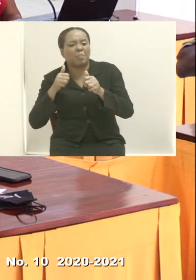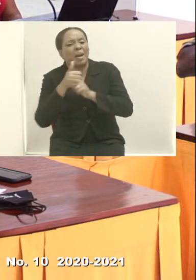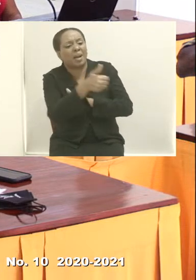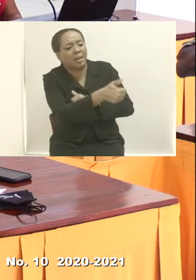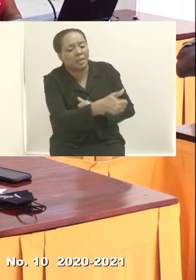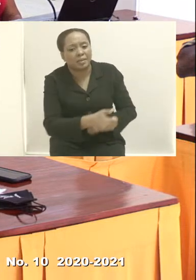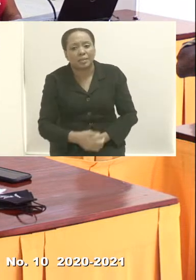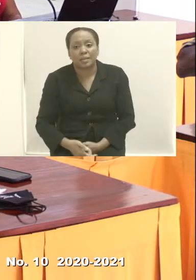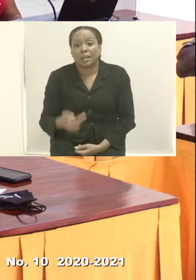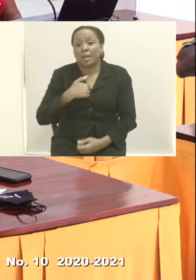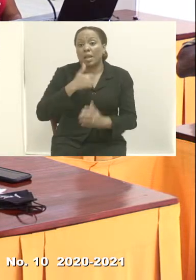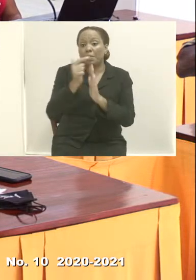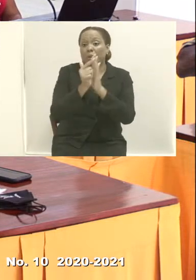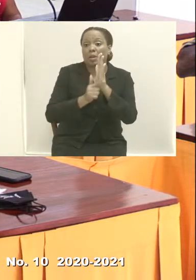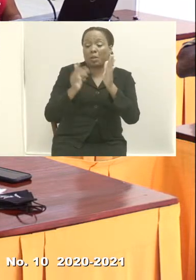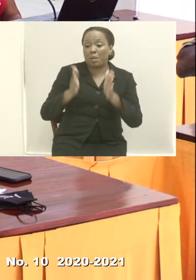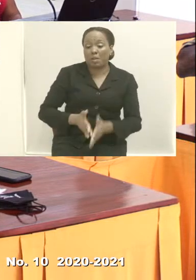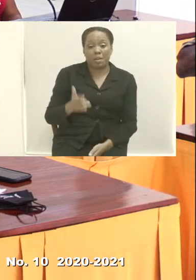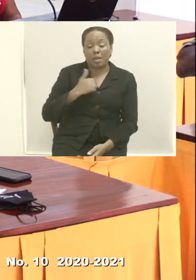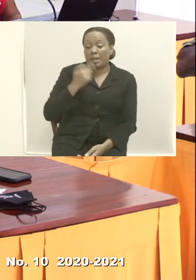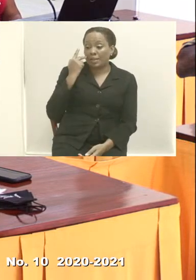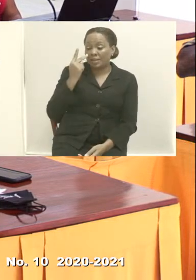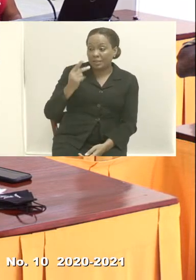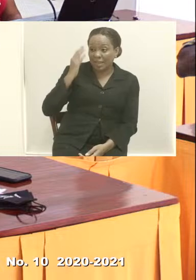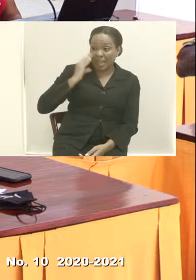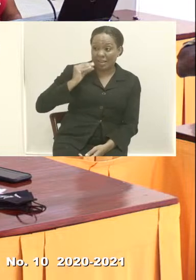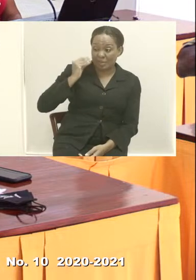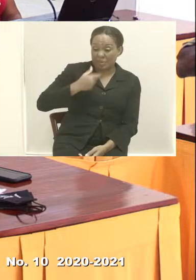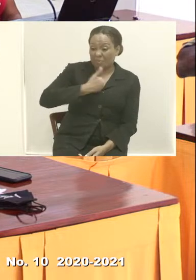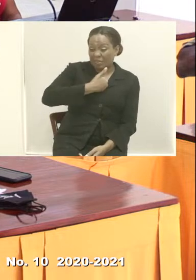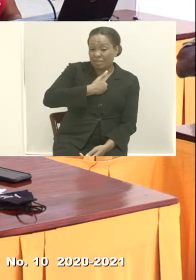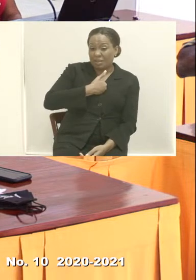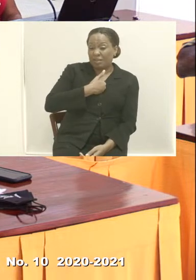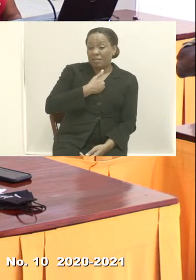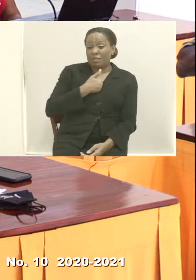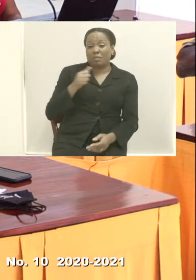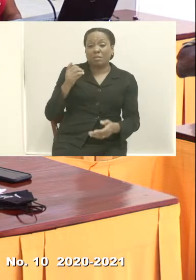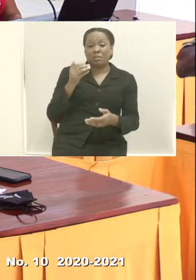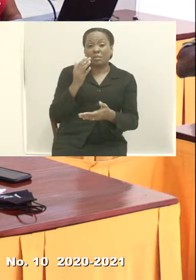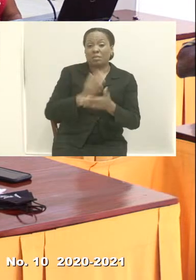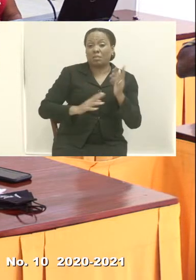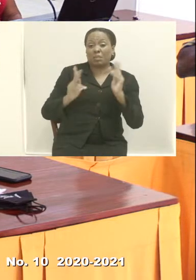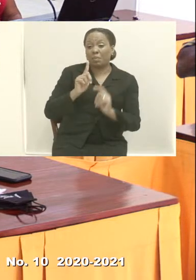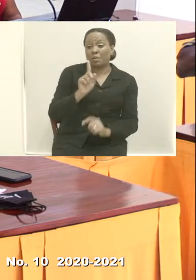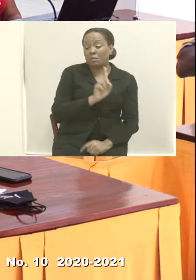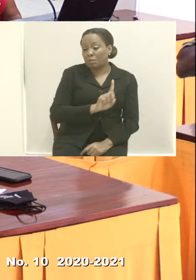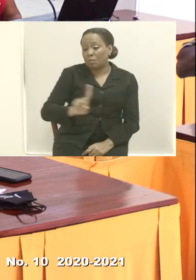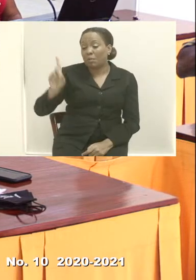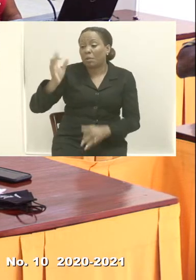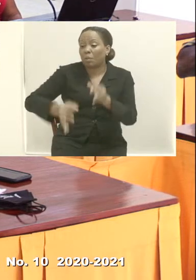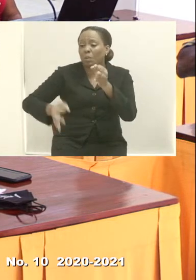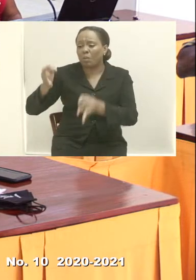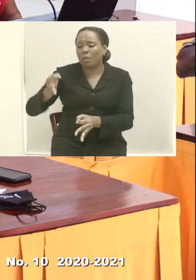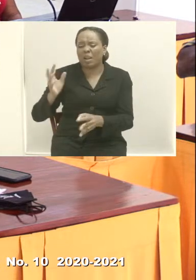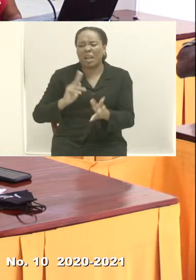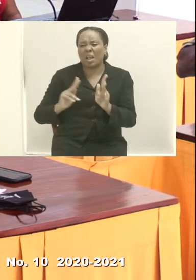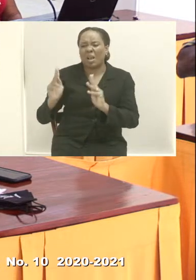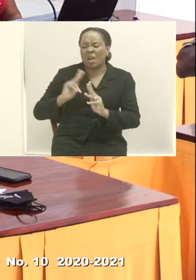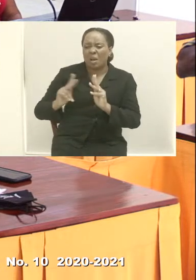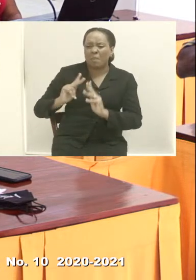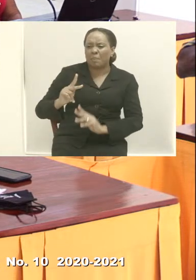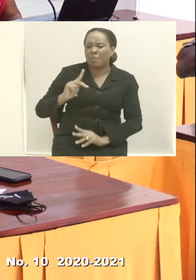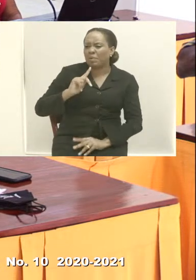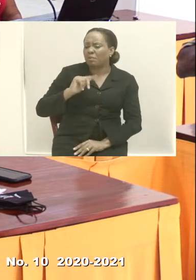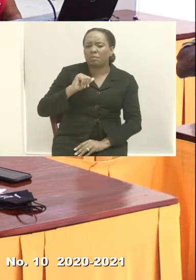at law, and I can say I have seen it firsthand, ma'am. And I want to say to you that part of that which we were bringing to this Parliament is in